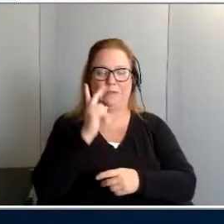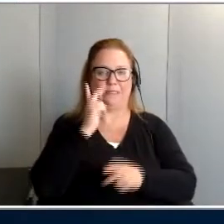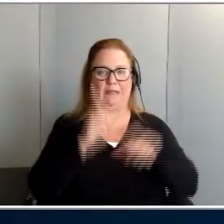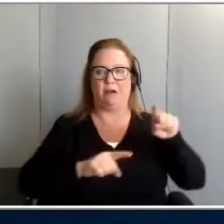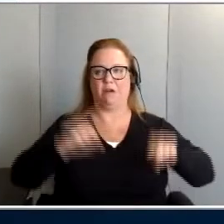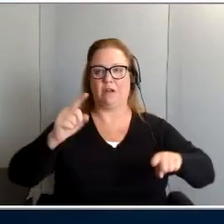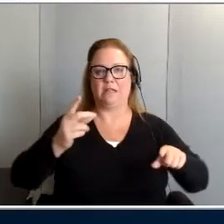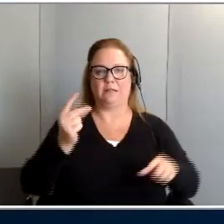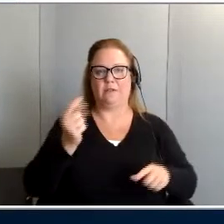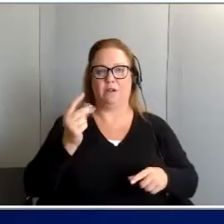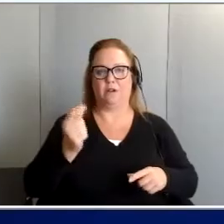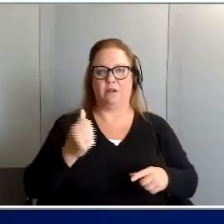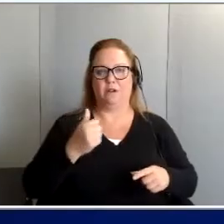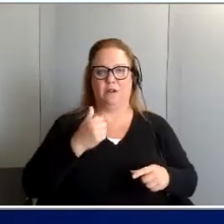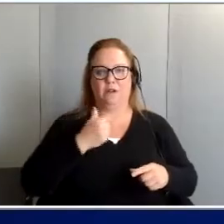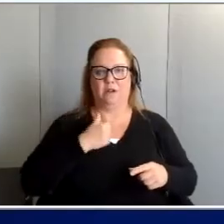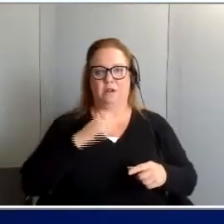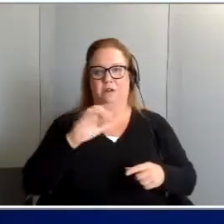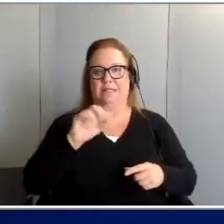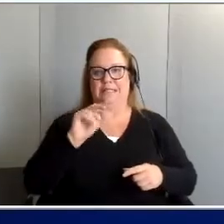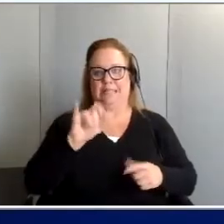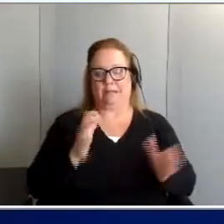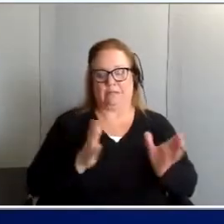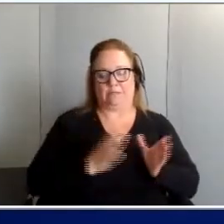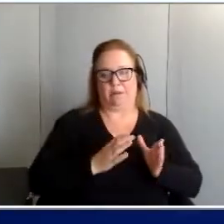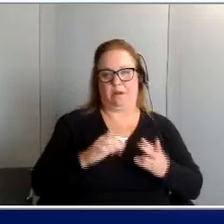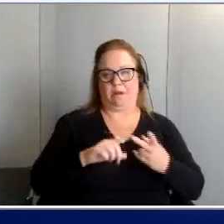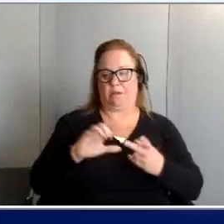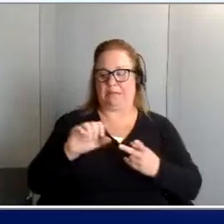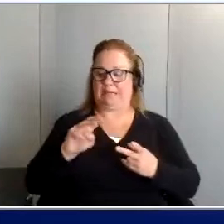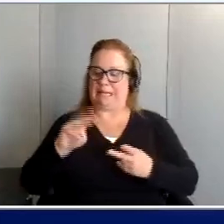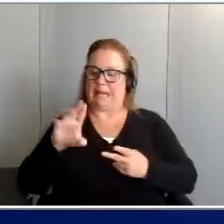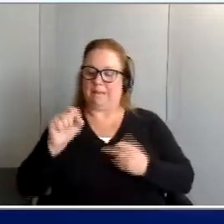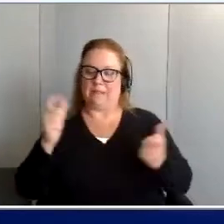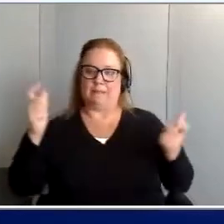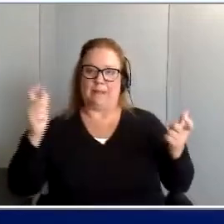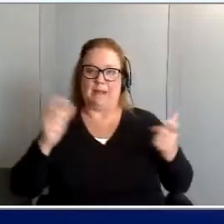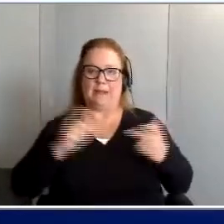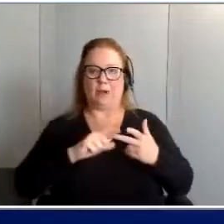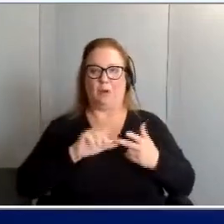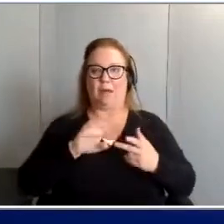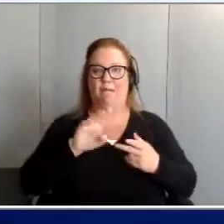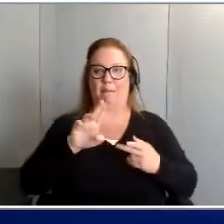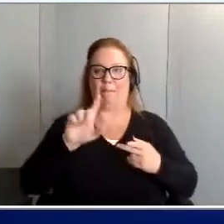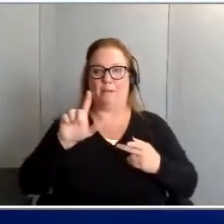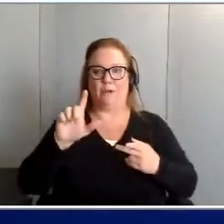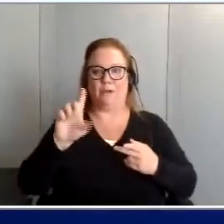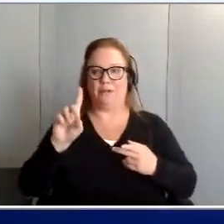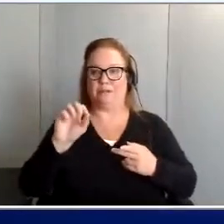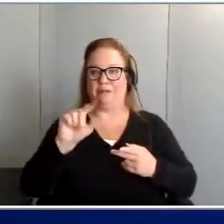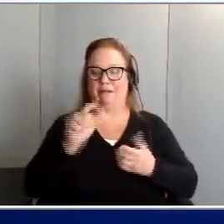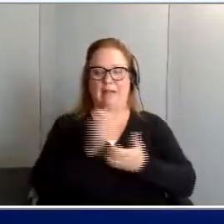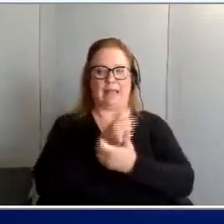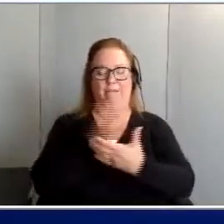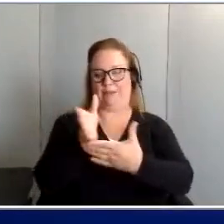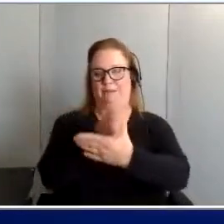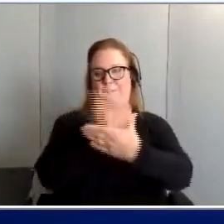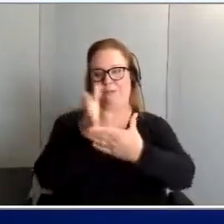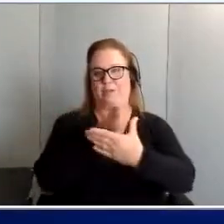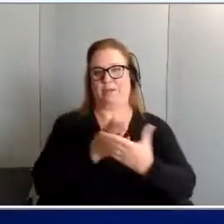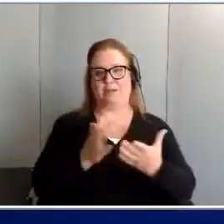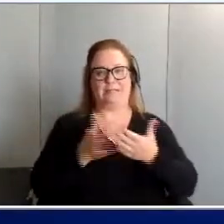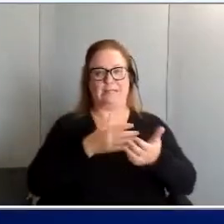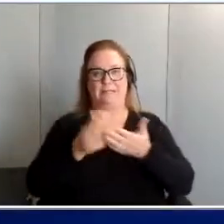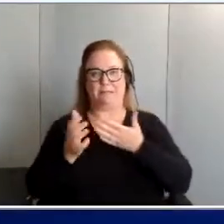have Cindy, who's small, we have Camus, who's big, we have a bulldog. Everything in between, right? I mean, yes, it doesn't matter.